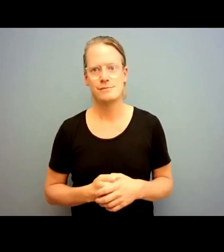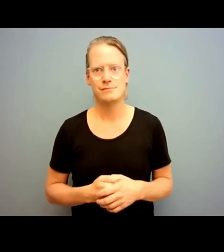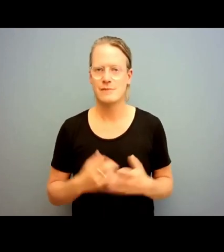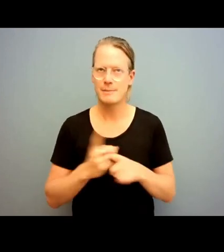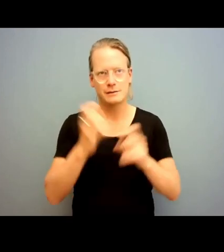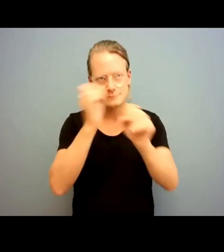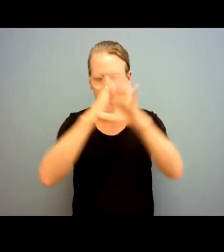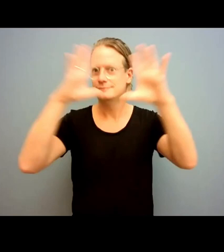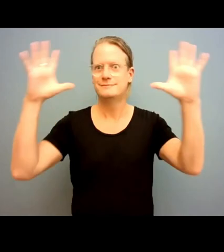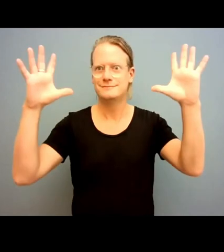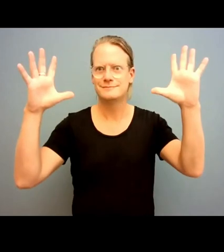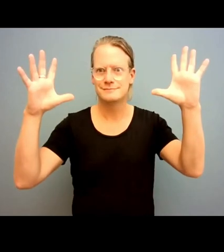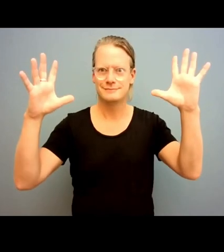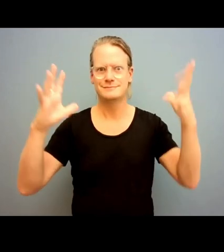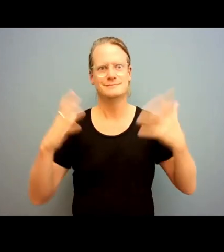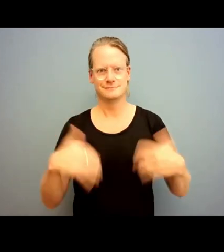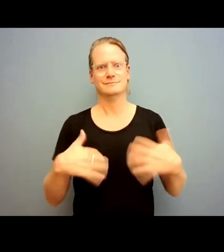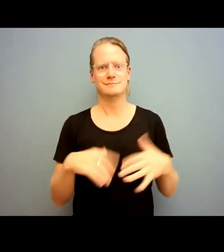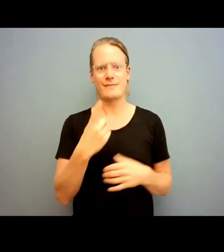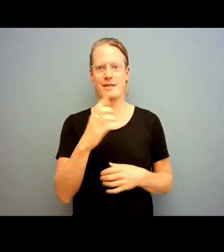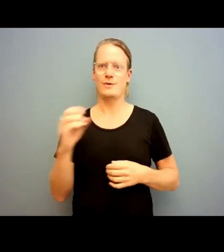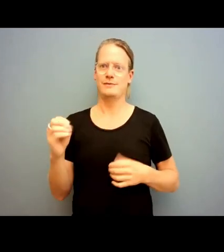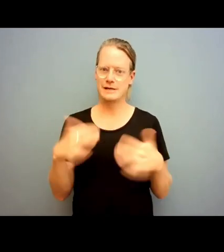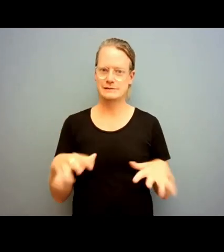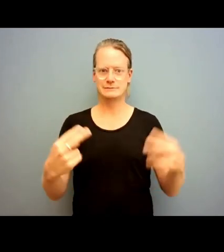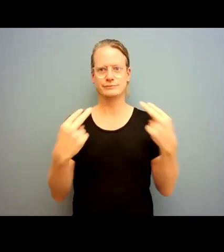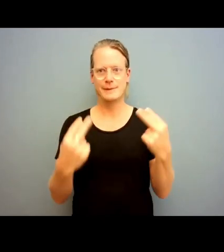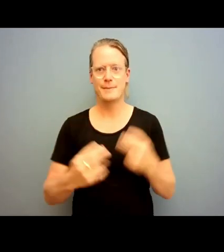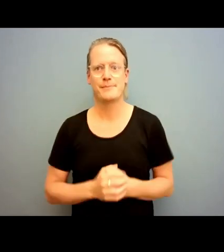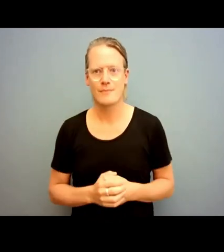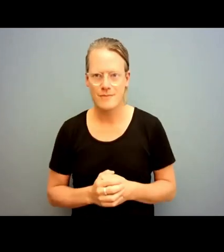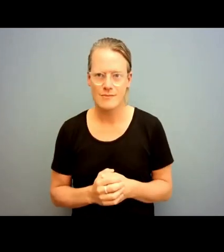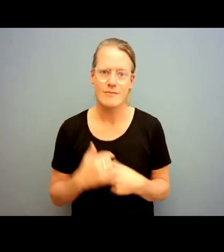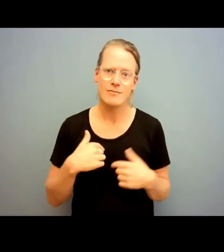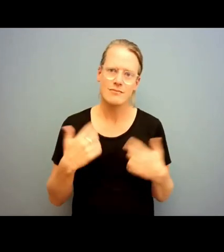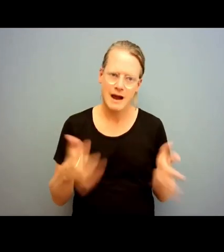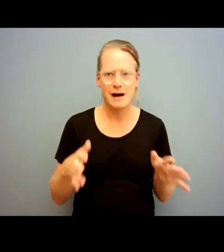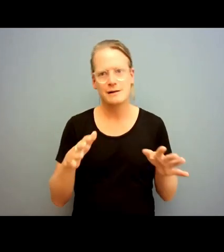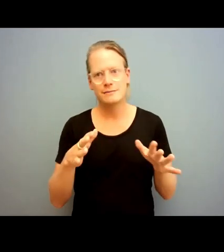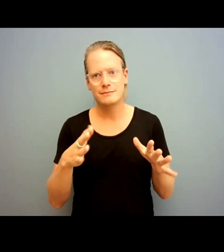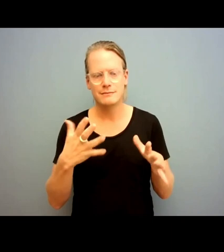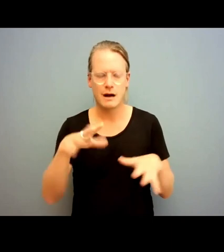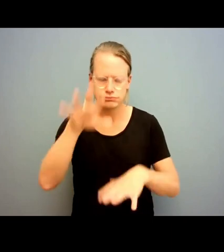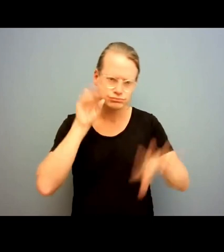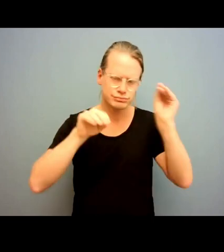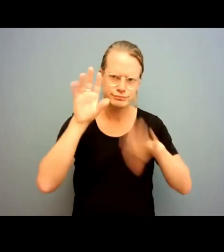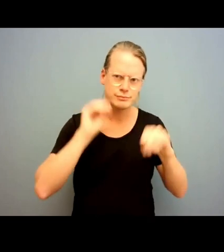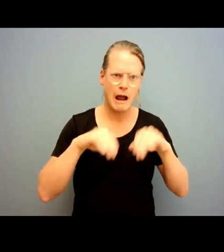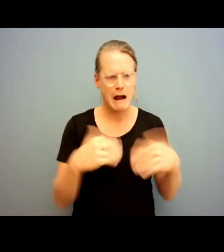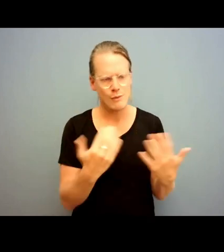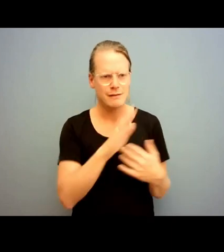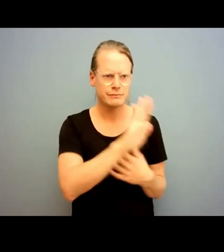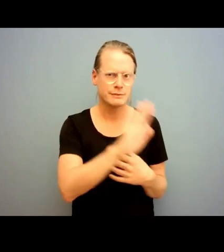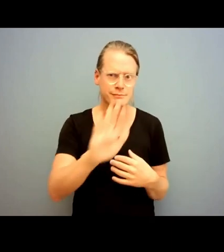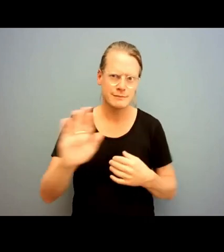we have learned a lot today about how to think about